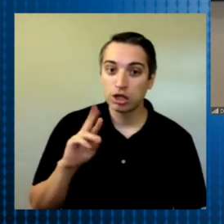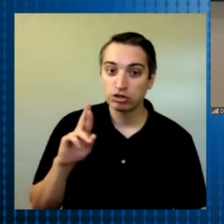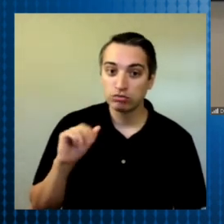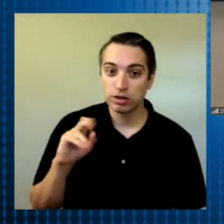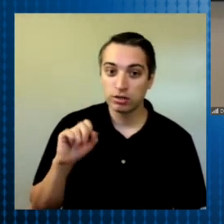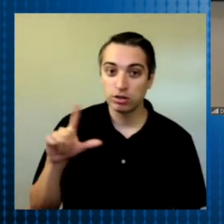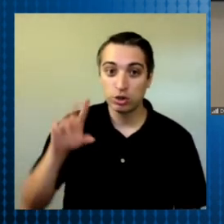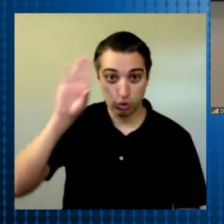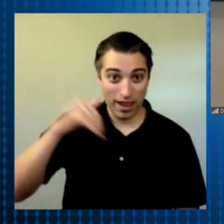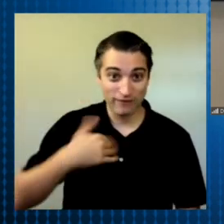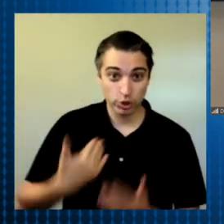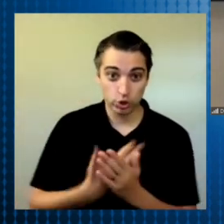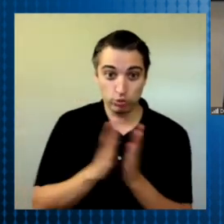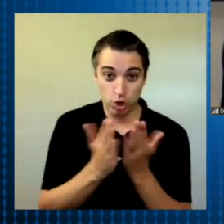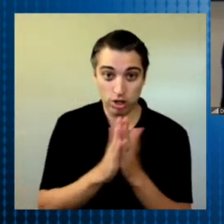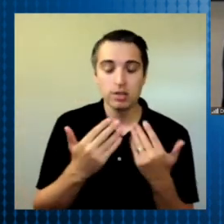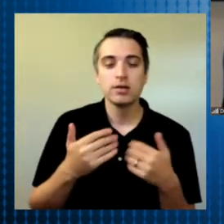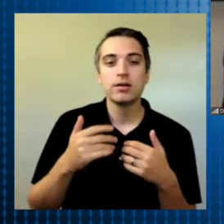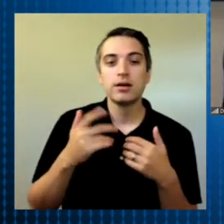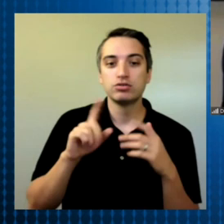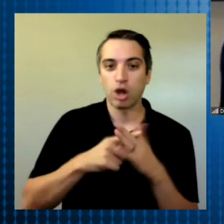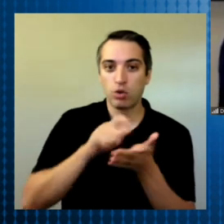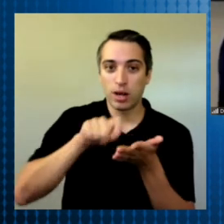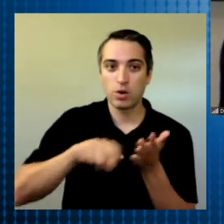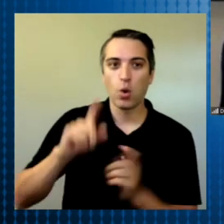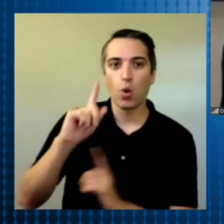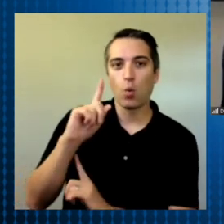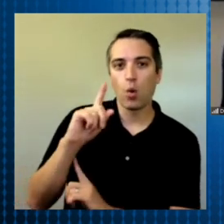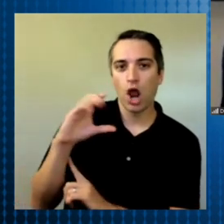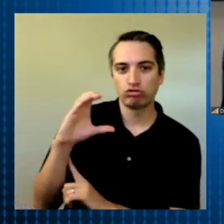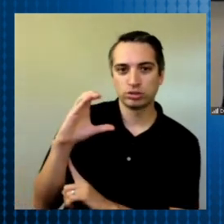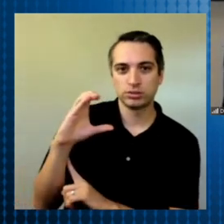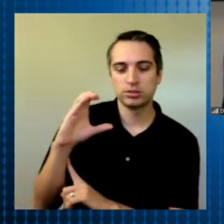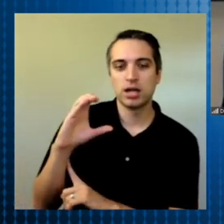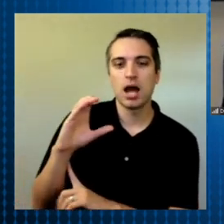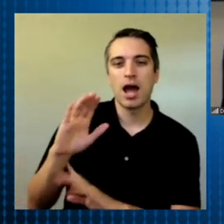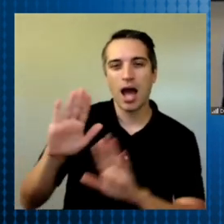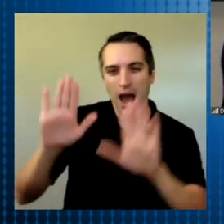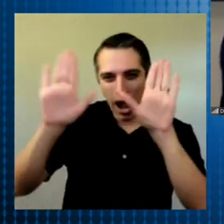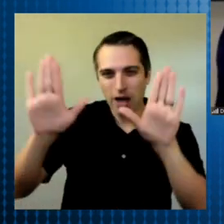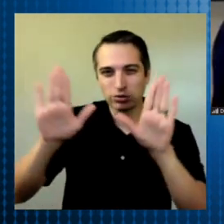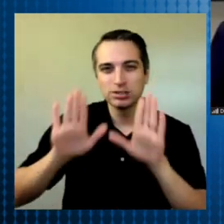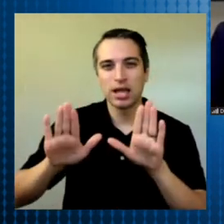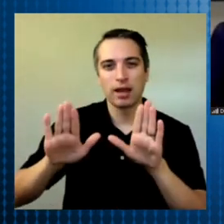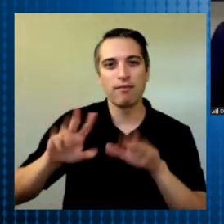out entitled 100 Outstanding African-American Success Stories in